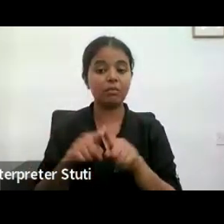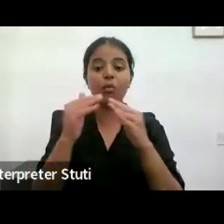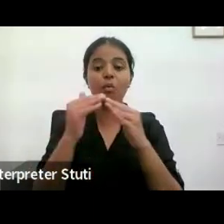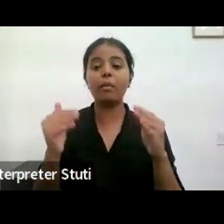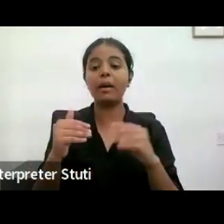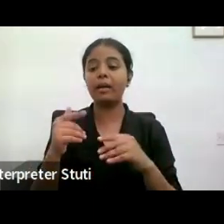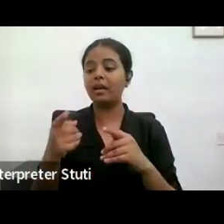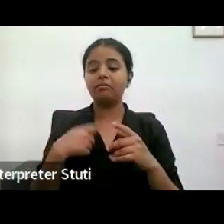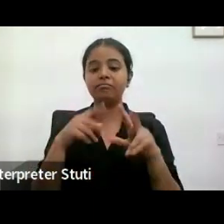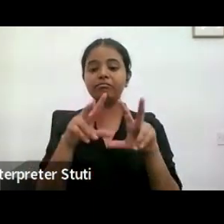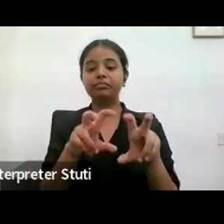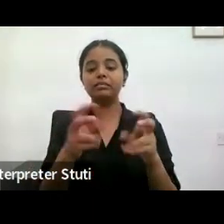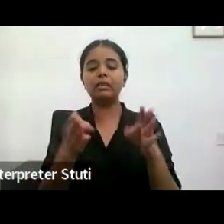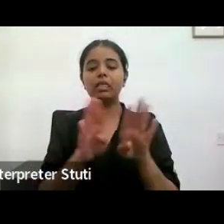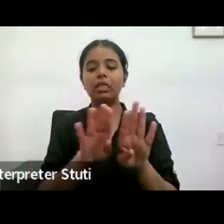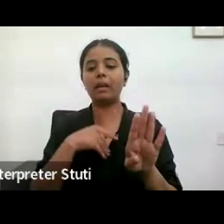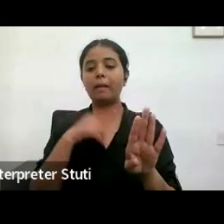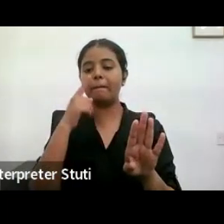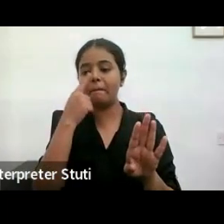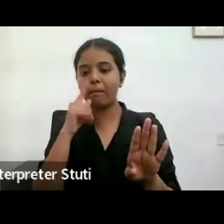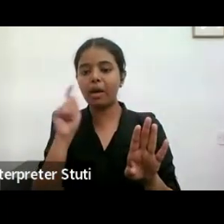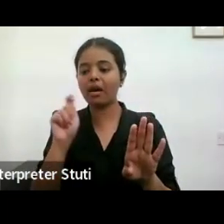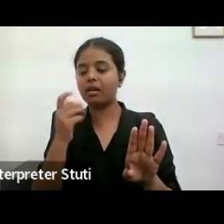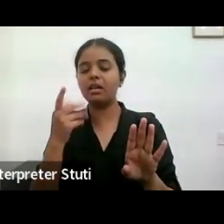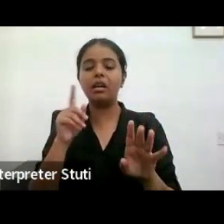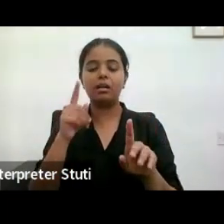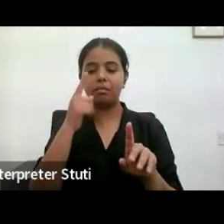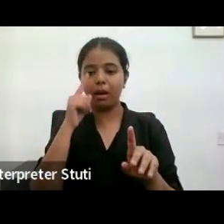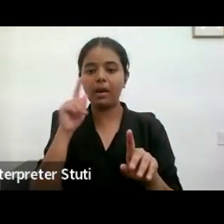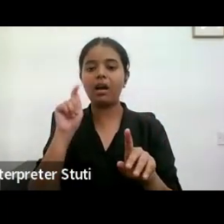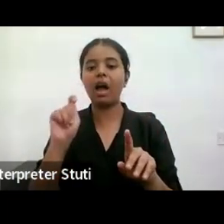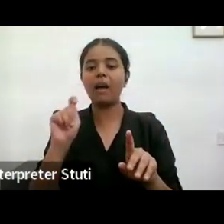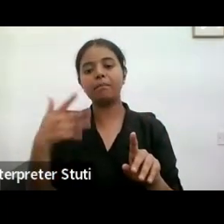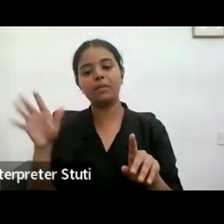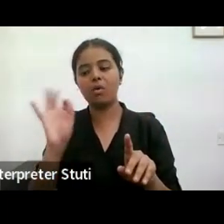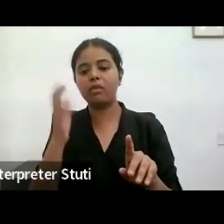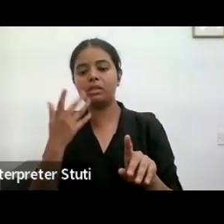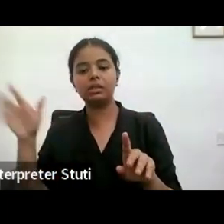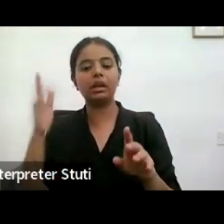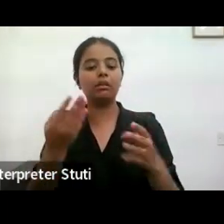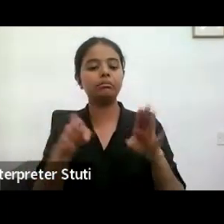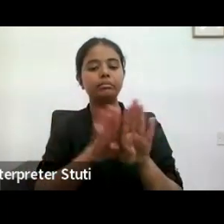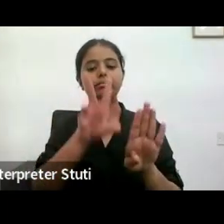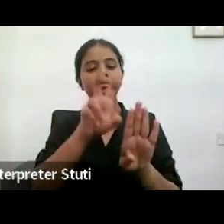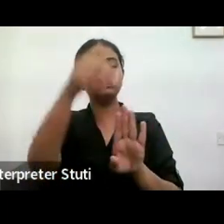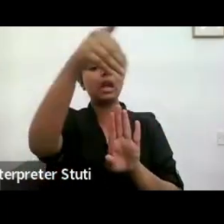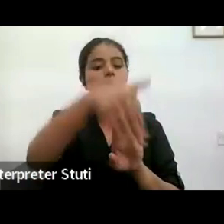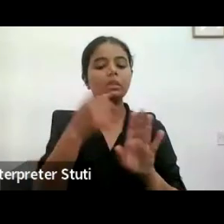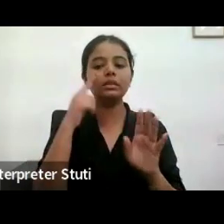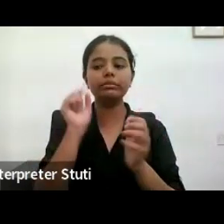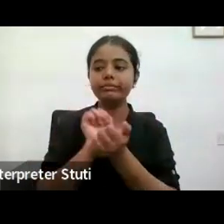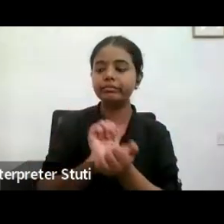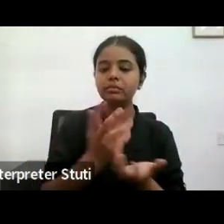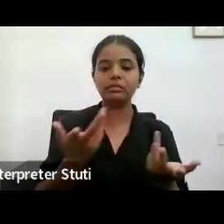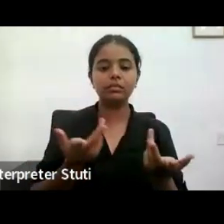can go to work and bring income that they need to support their family. Part of family